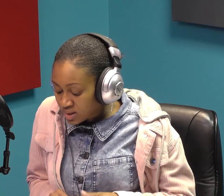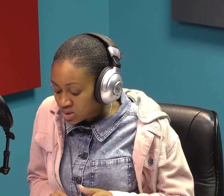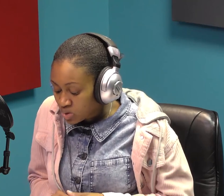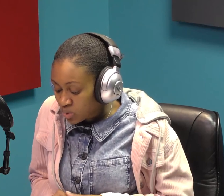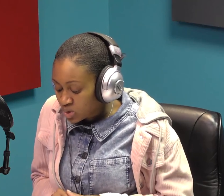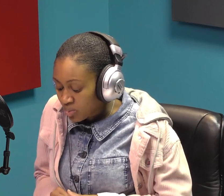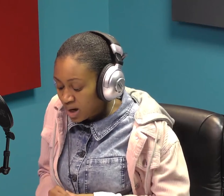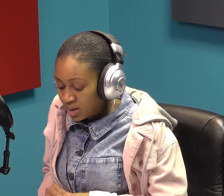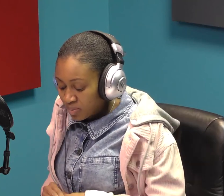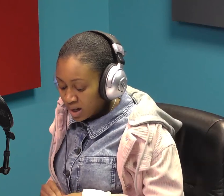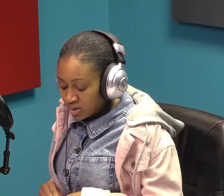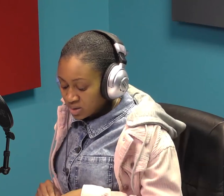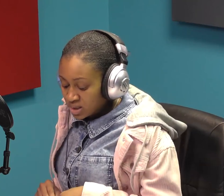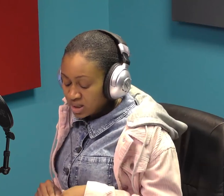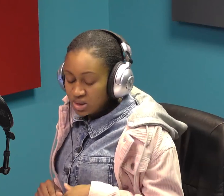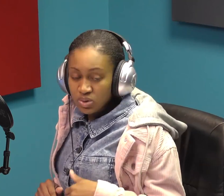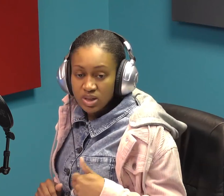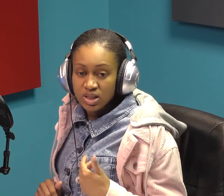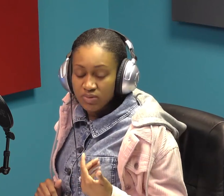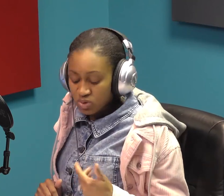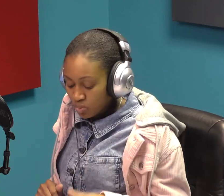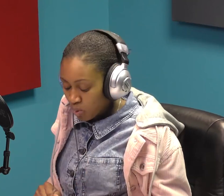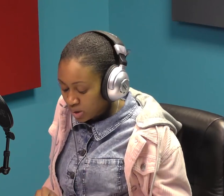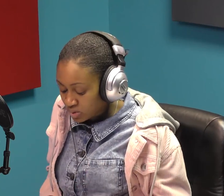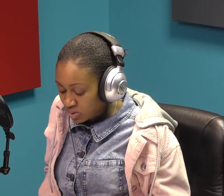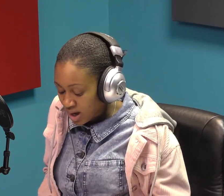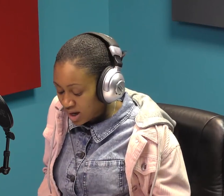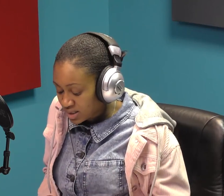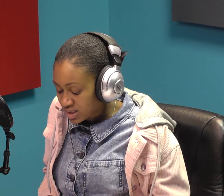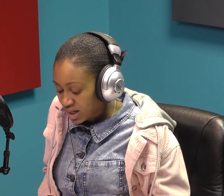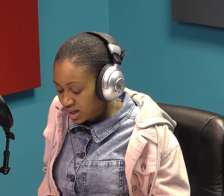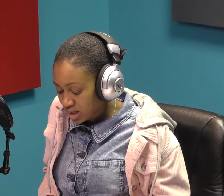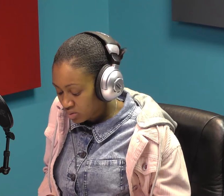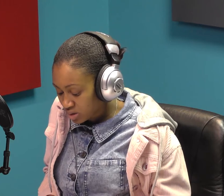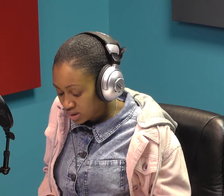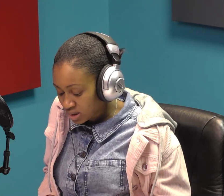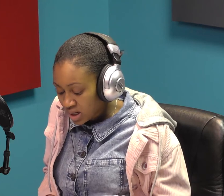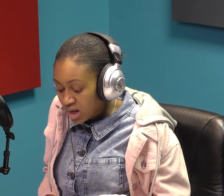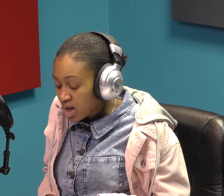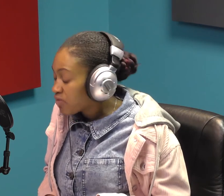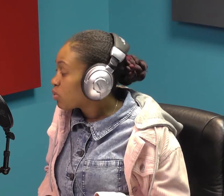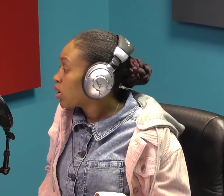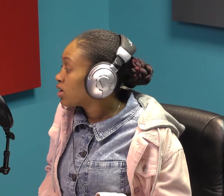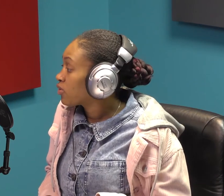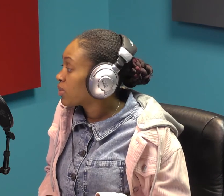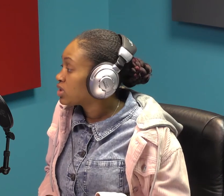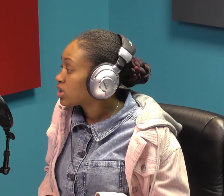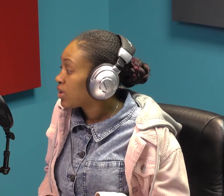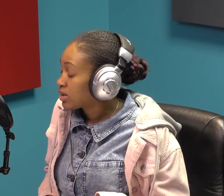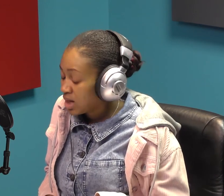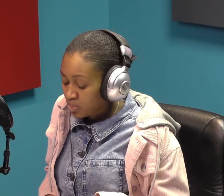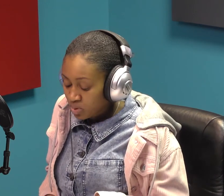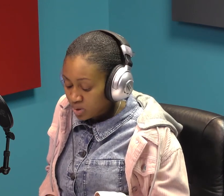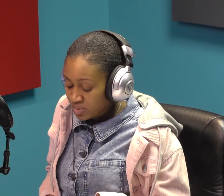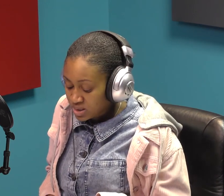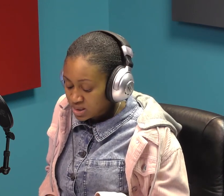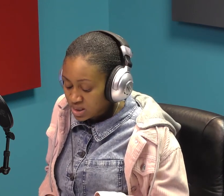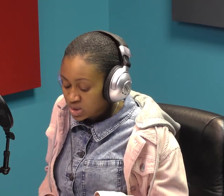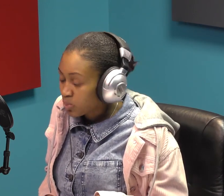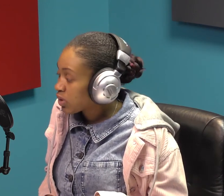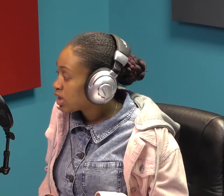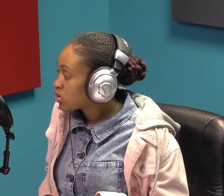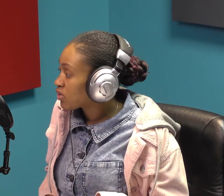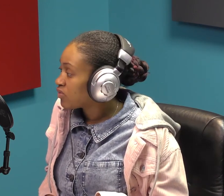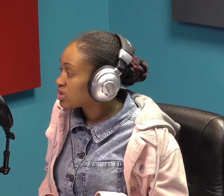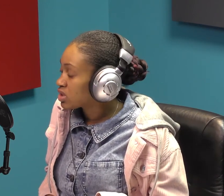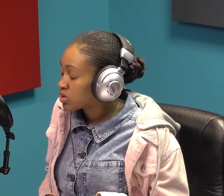yourself, listen to what your mind and body are telling you. It gives you pointers on how to stay healthy. If you want information about that program that's